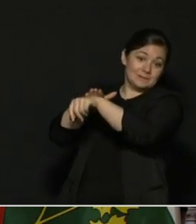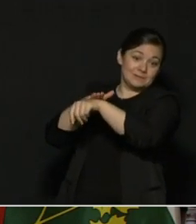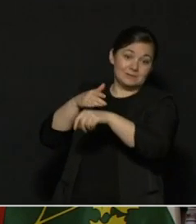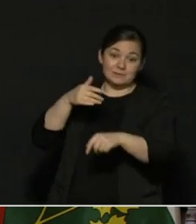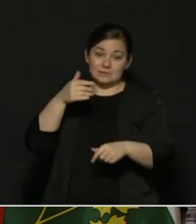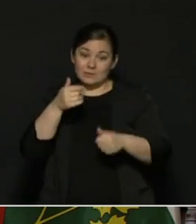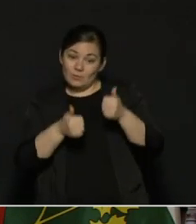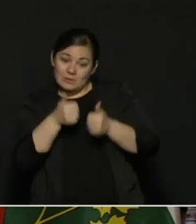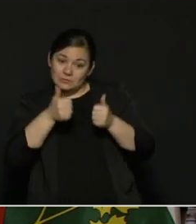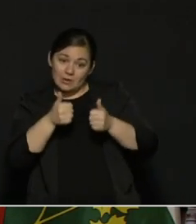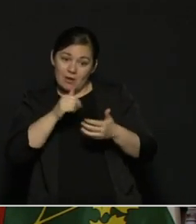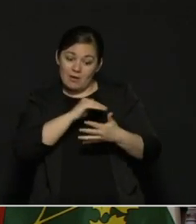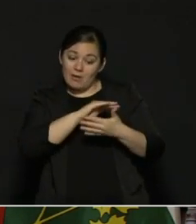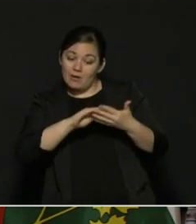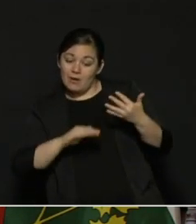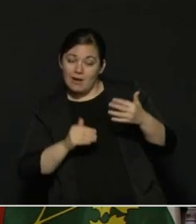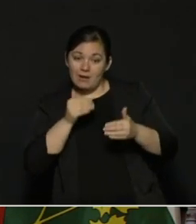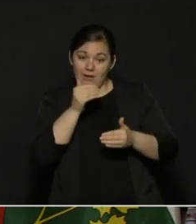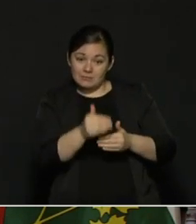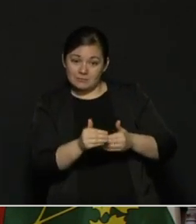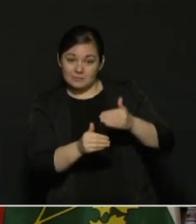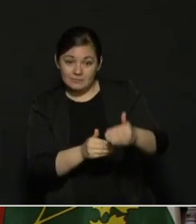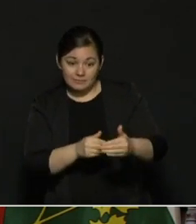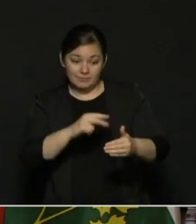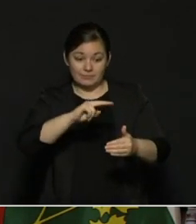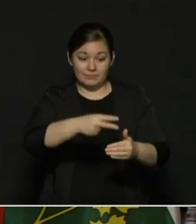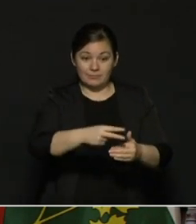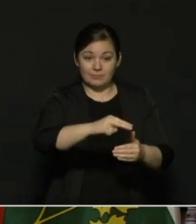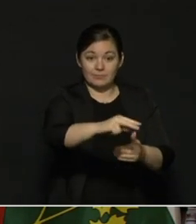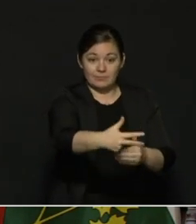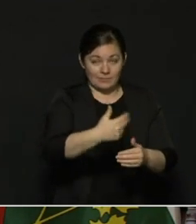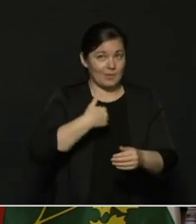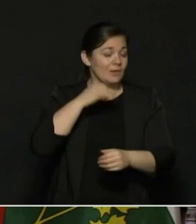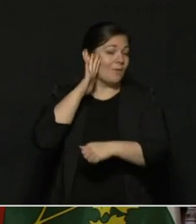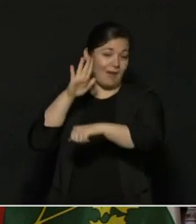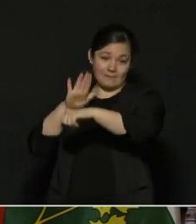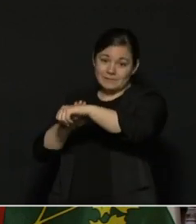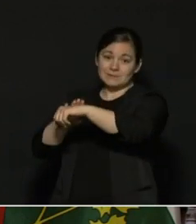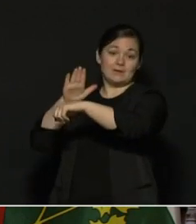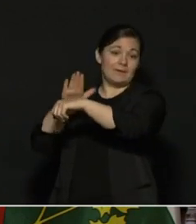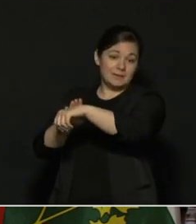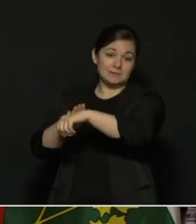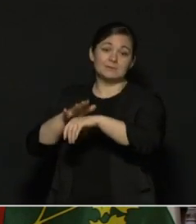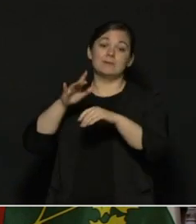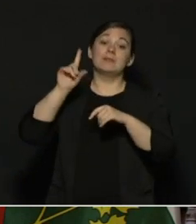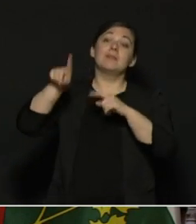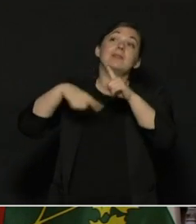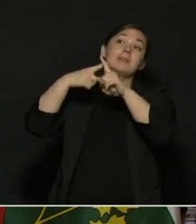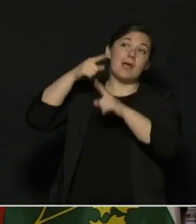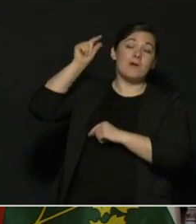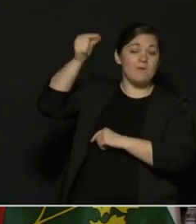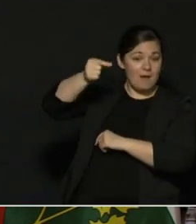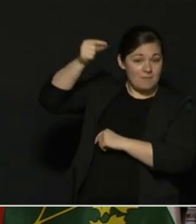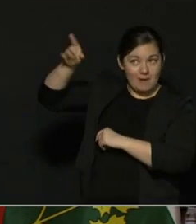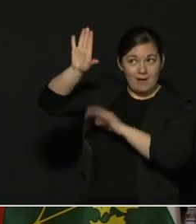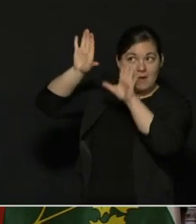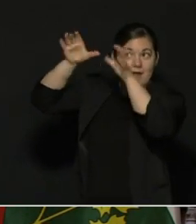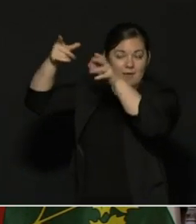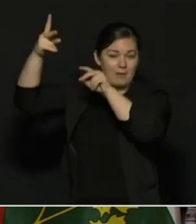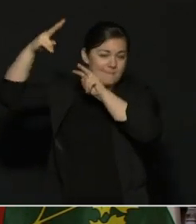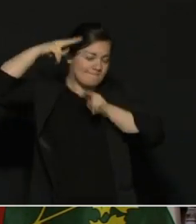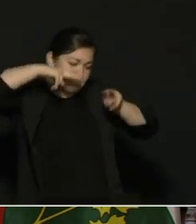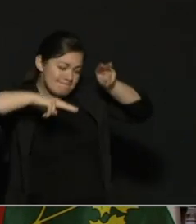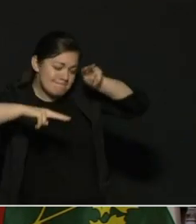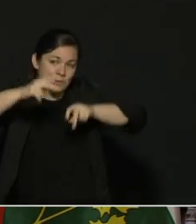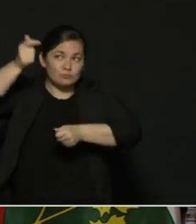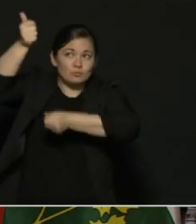then as government officials in other sectors in the ministry, etc., look at a variety of different